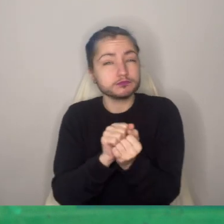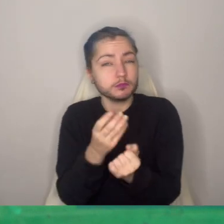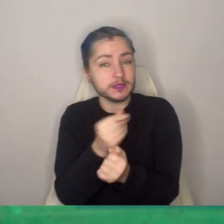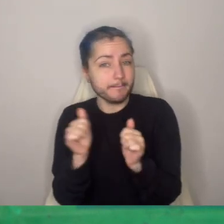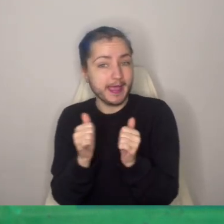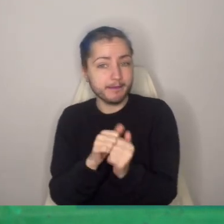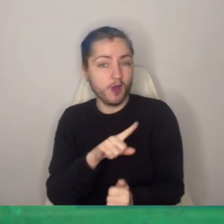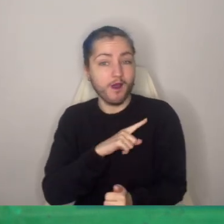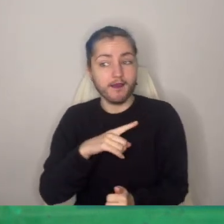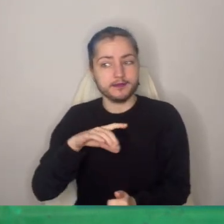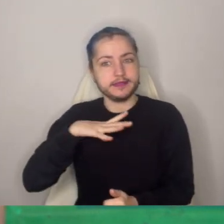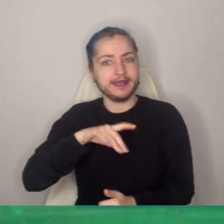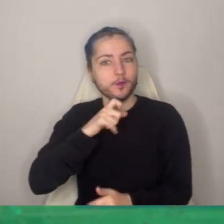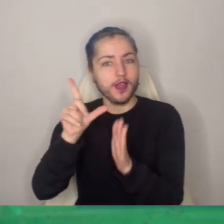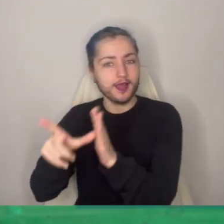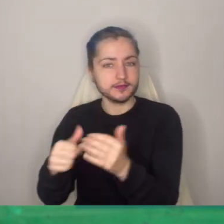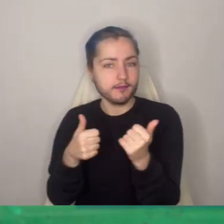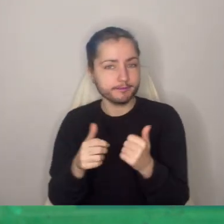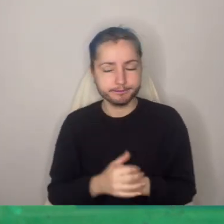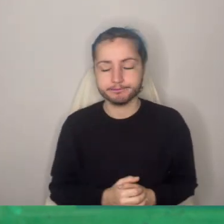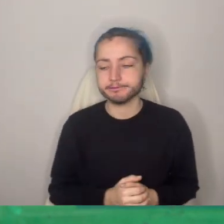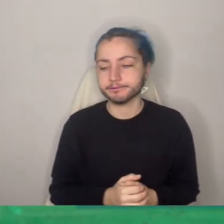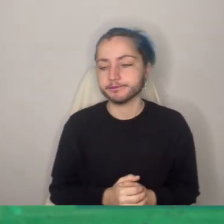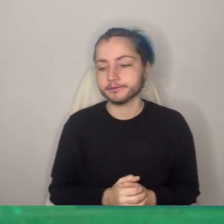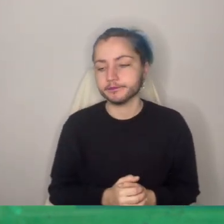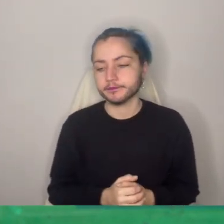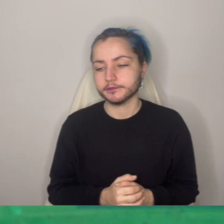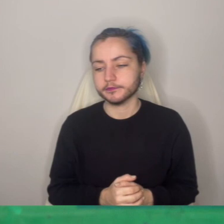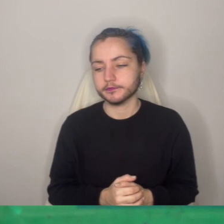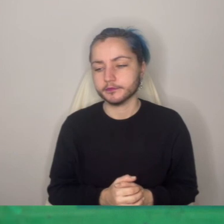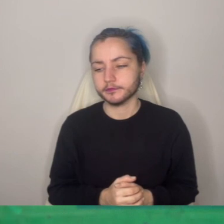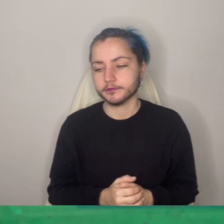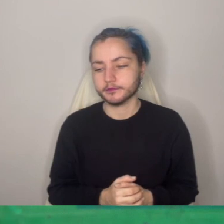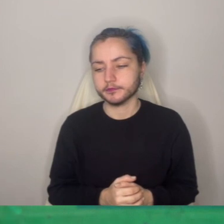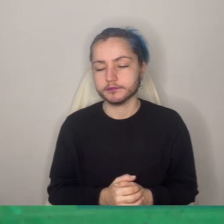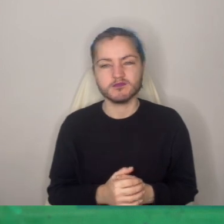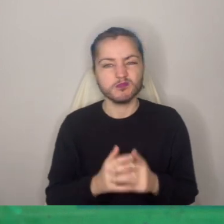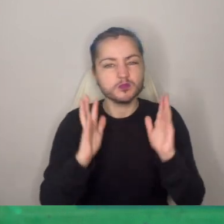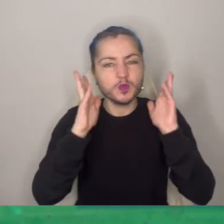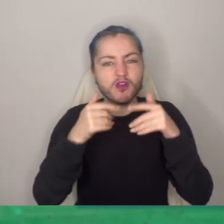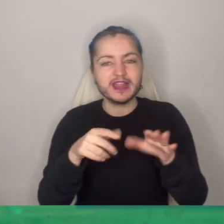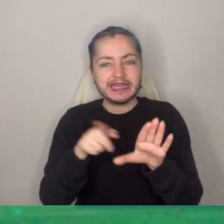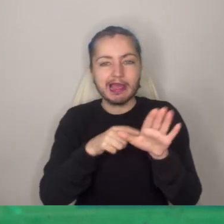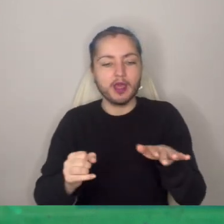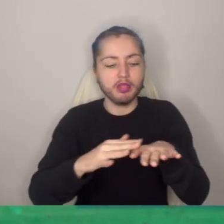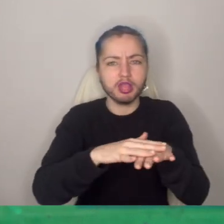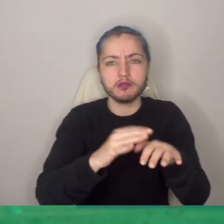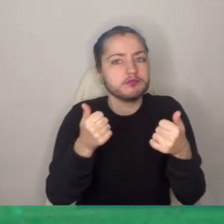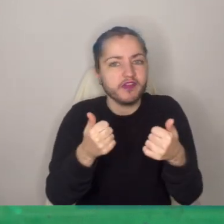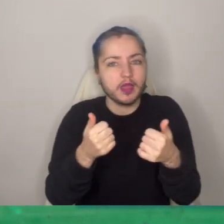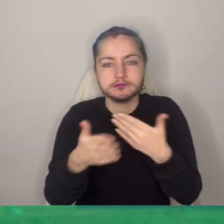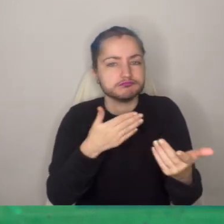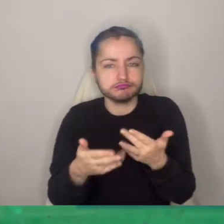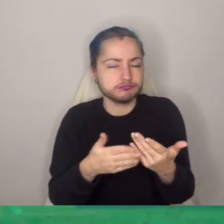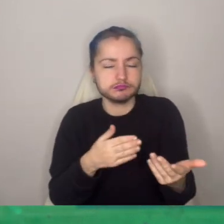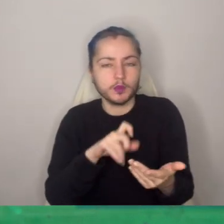because you're going to need it for a little bit more later on. So anything like that's fine. Don't worry if you get some yellow on it because we're going to paint this